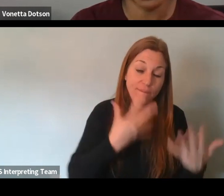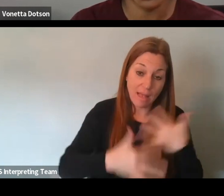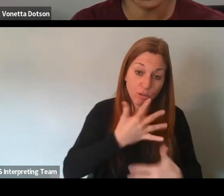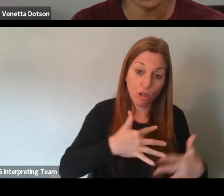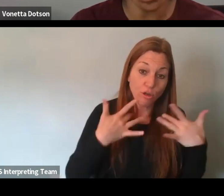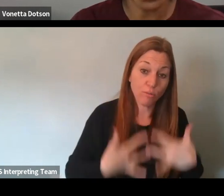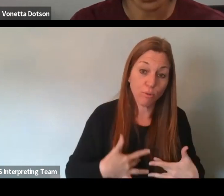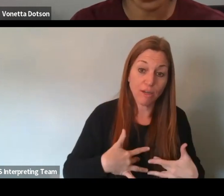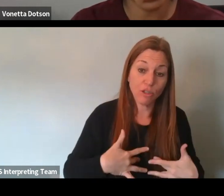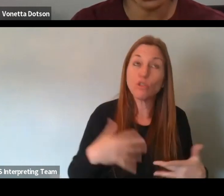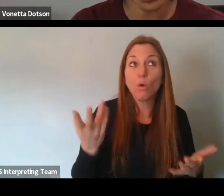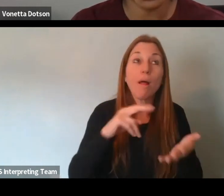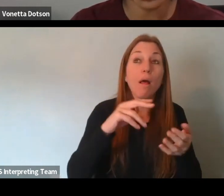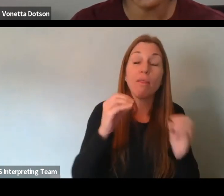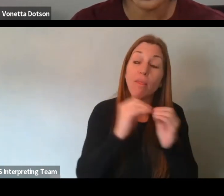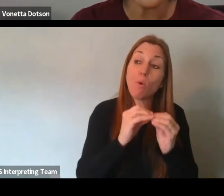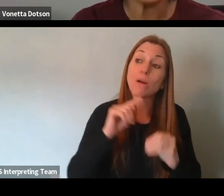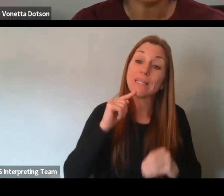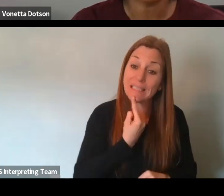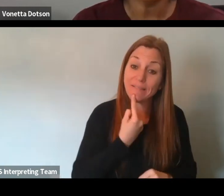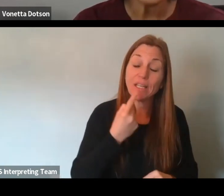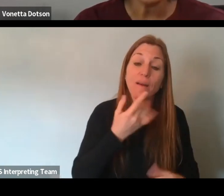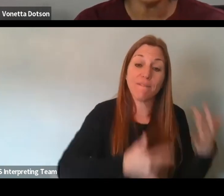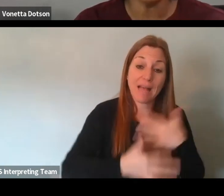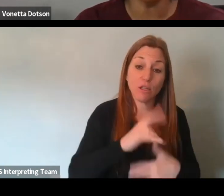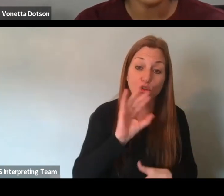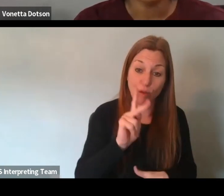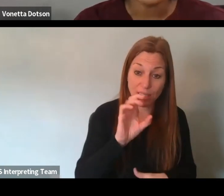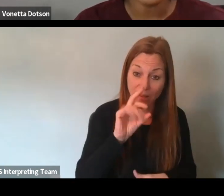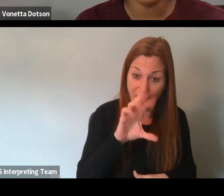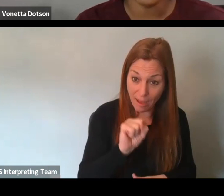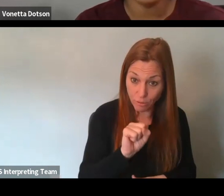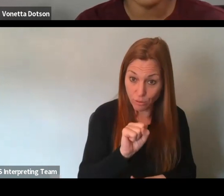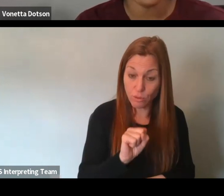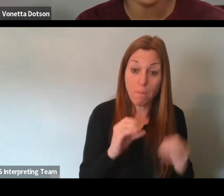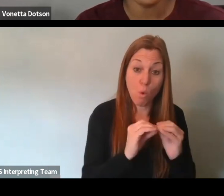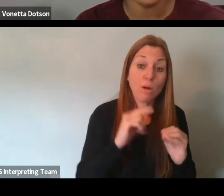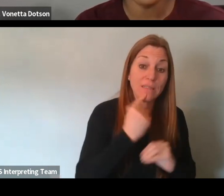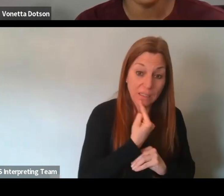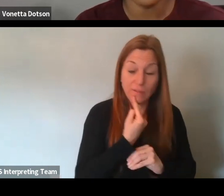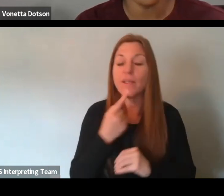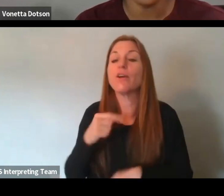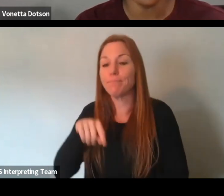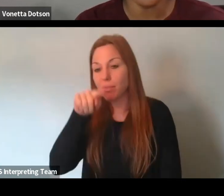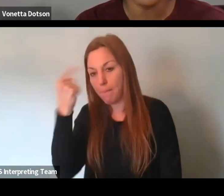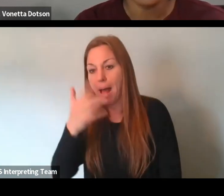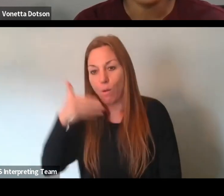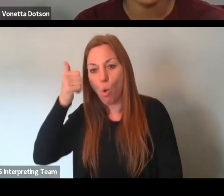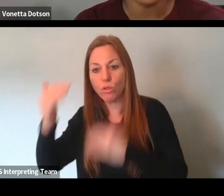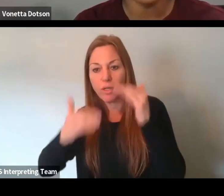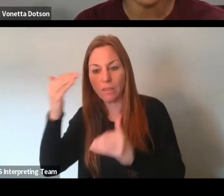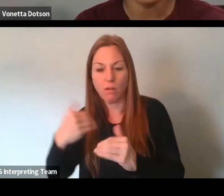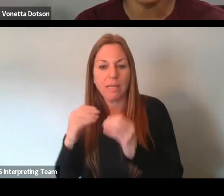people were to have depression in these groups that were predominantly Black. That having a